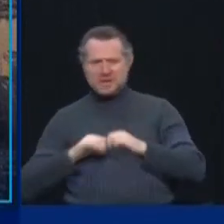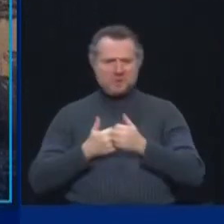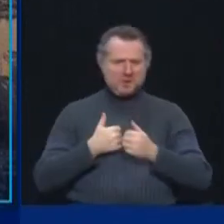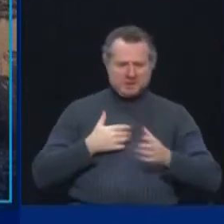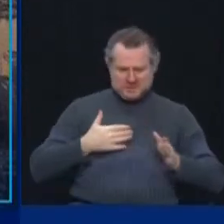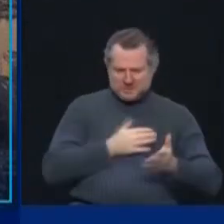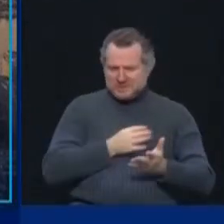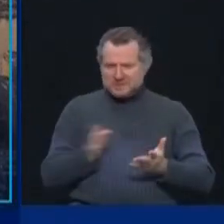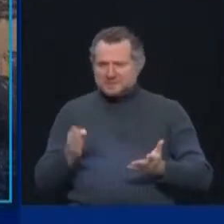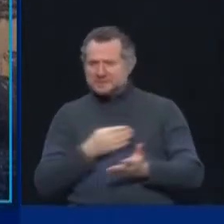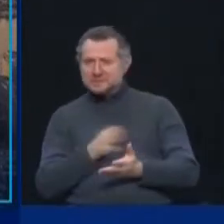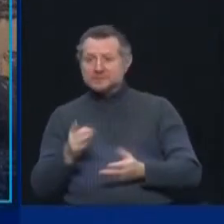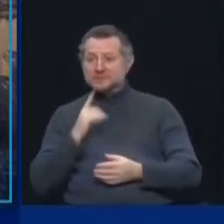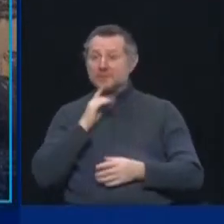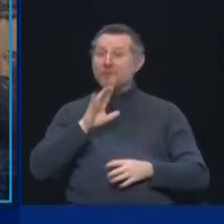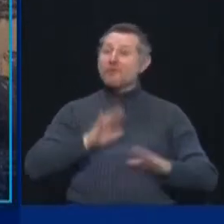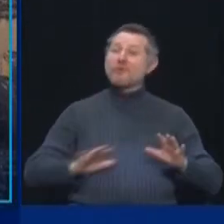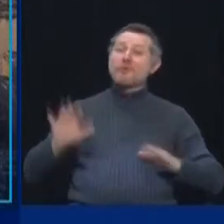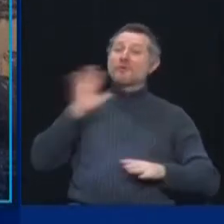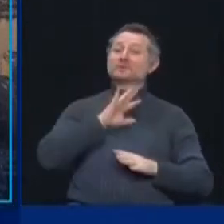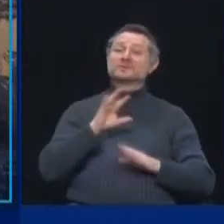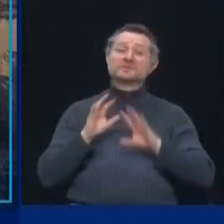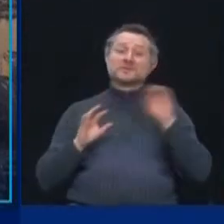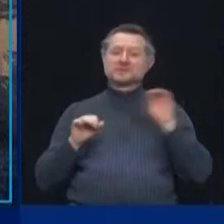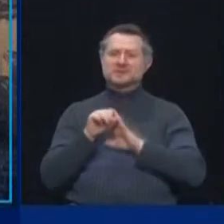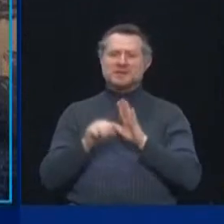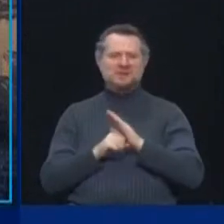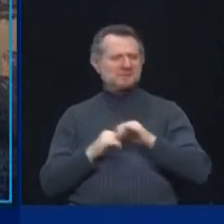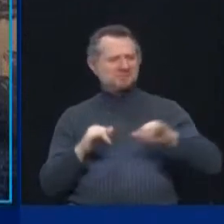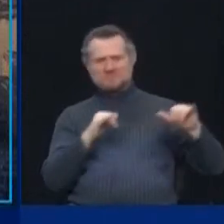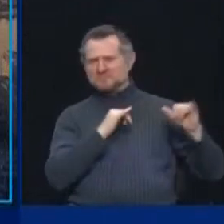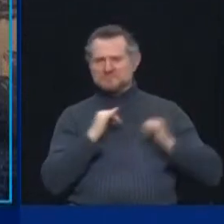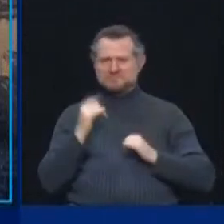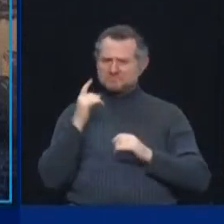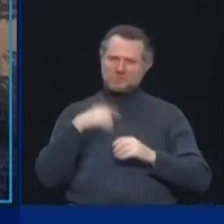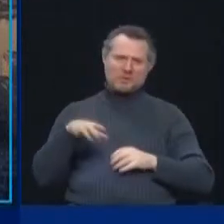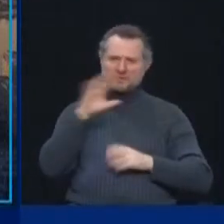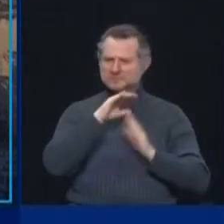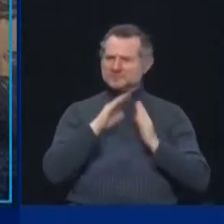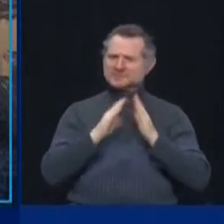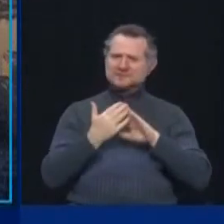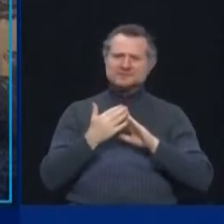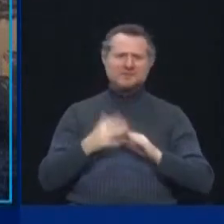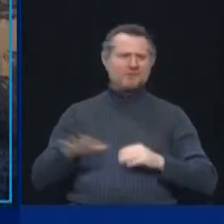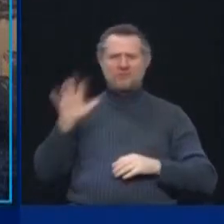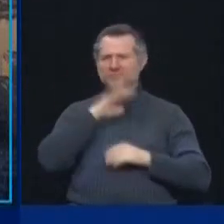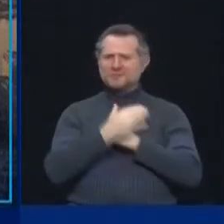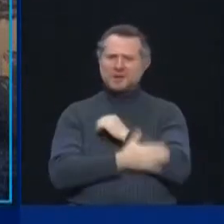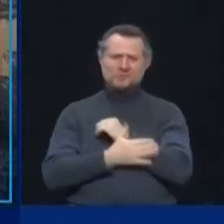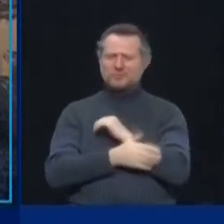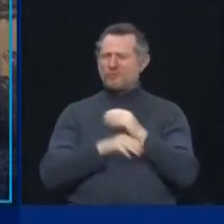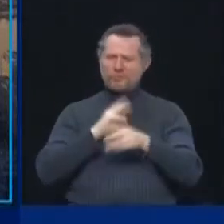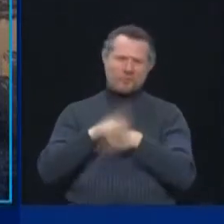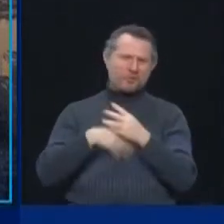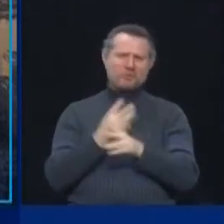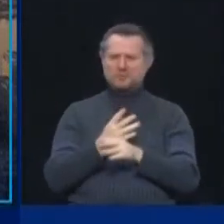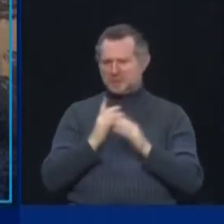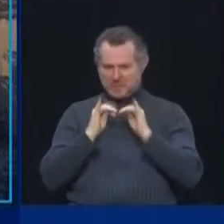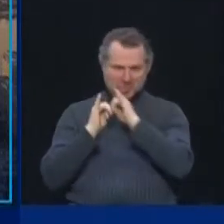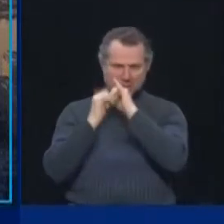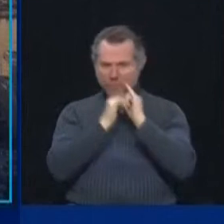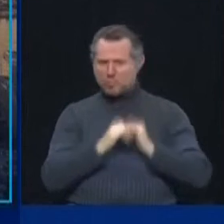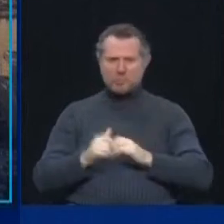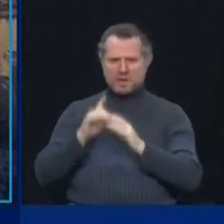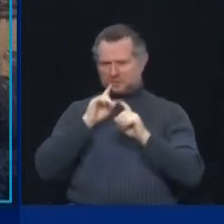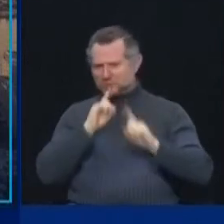other city is doing the same thing, all across the globe. How do you react to COVID? How do you react to Zoom, to